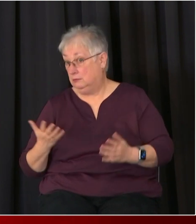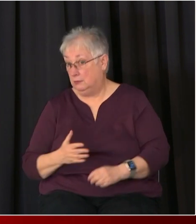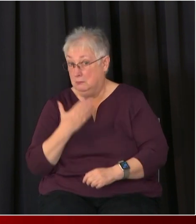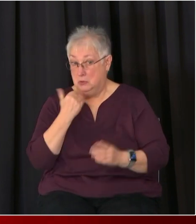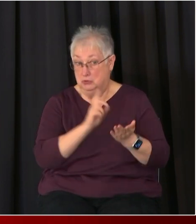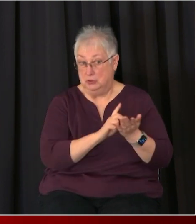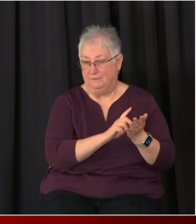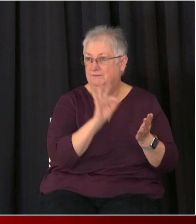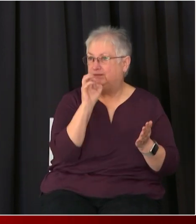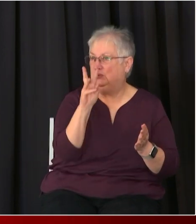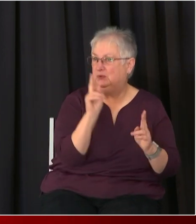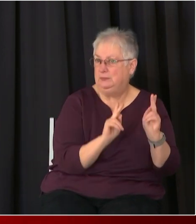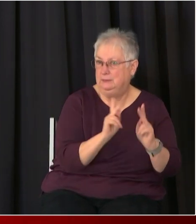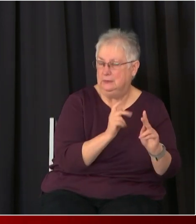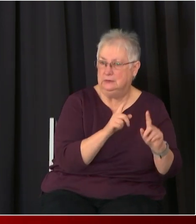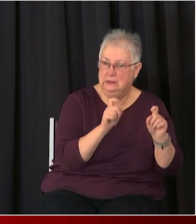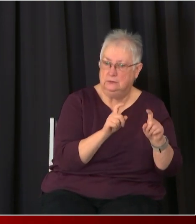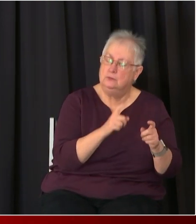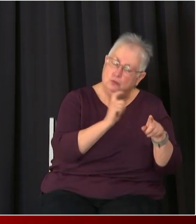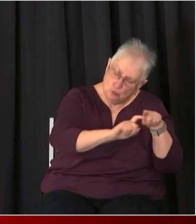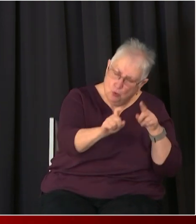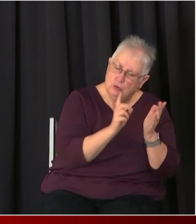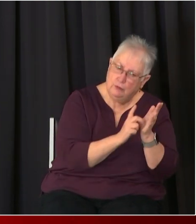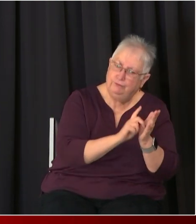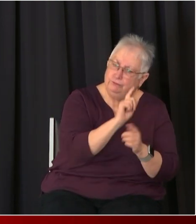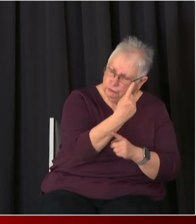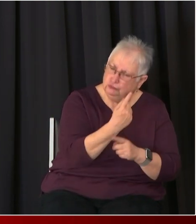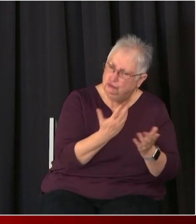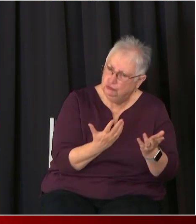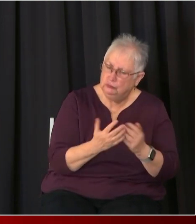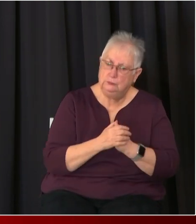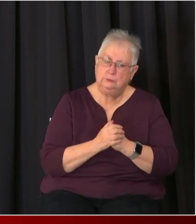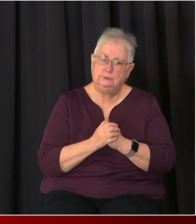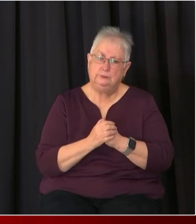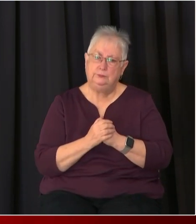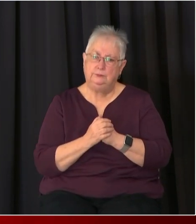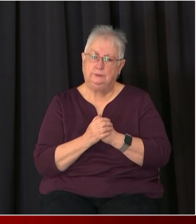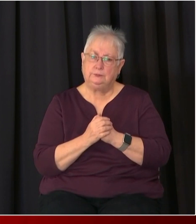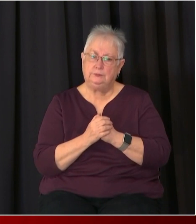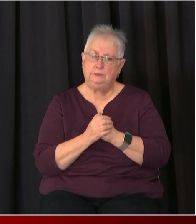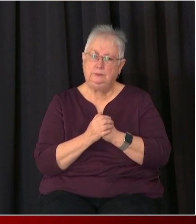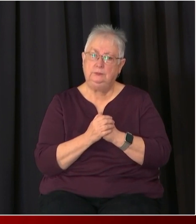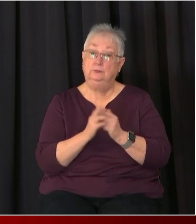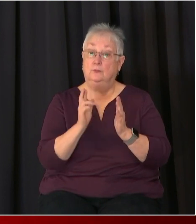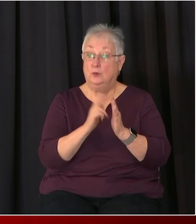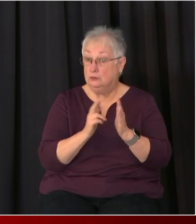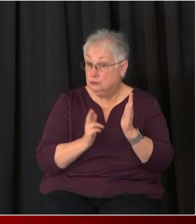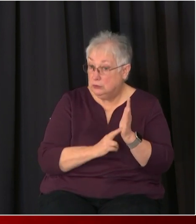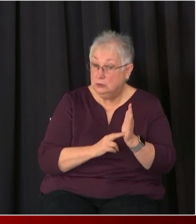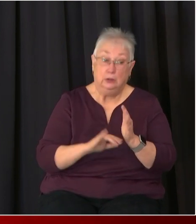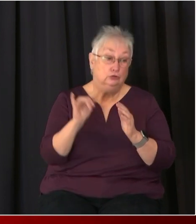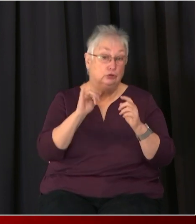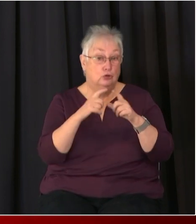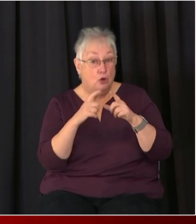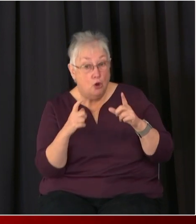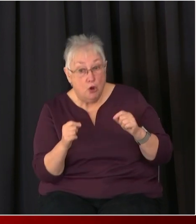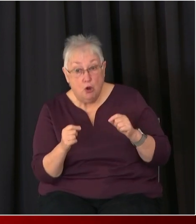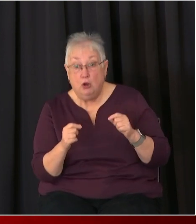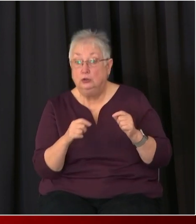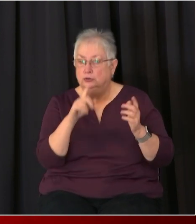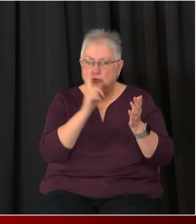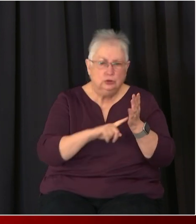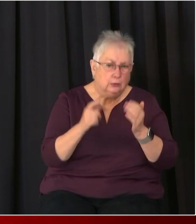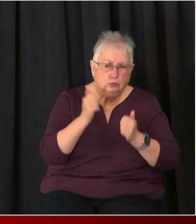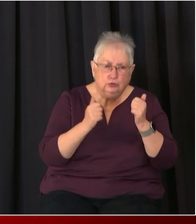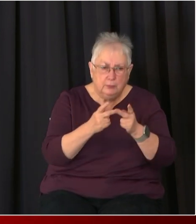doctor, apply your insurance card to your registration, and check on the sites across the city. The testing